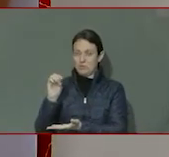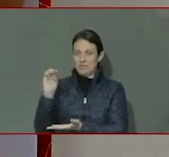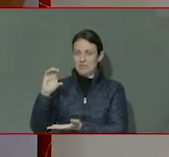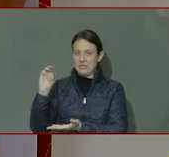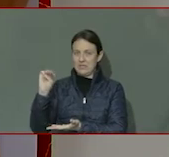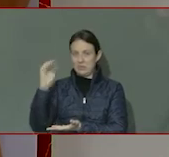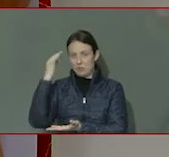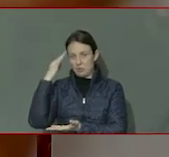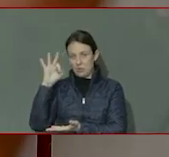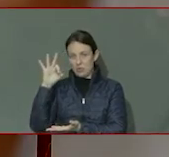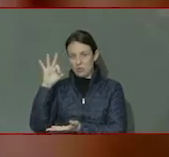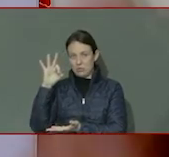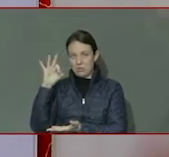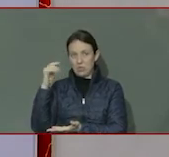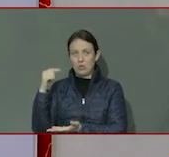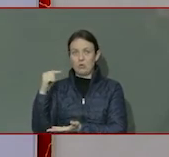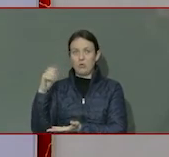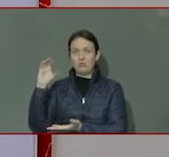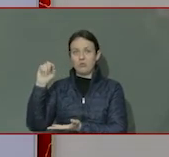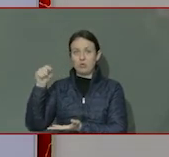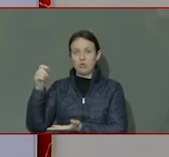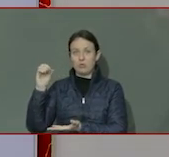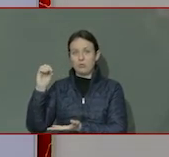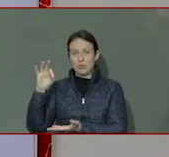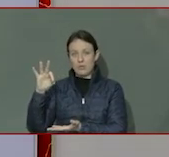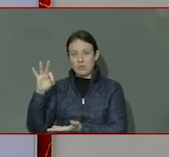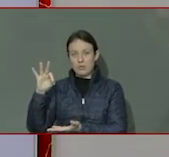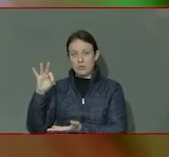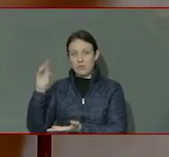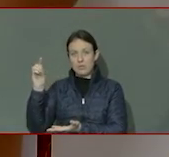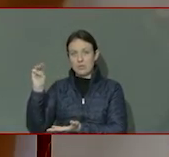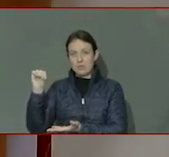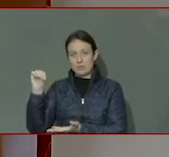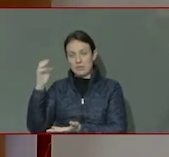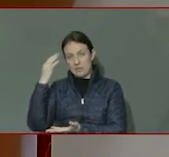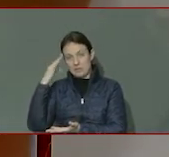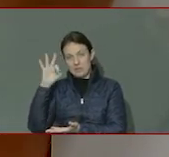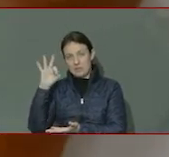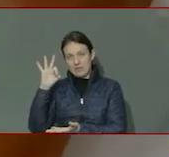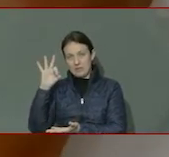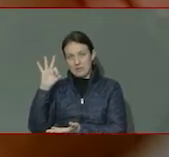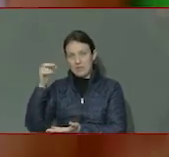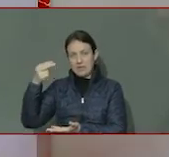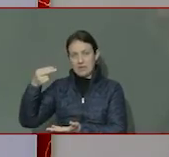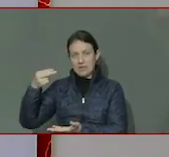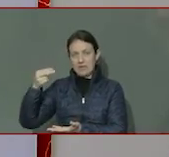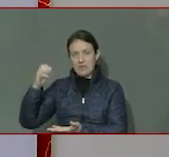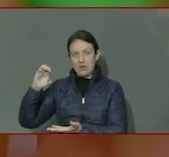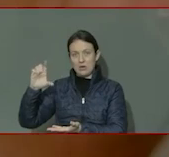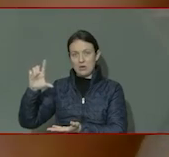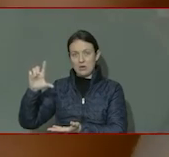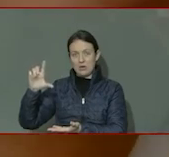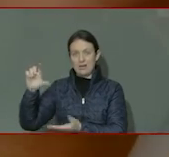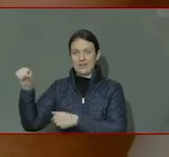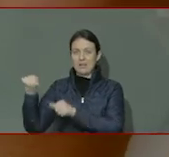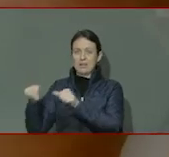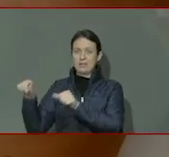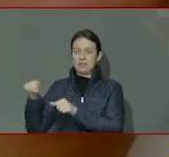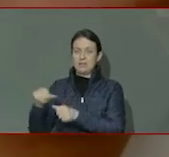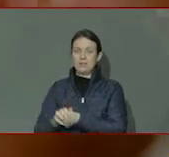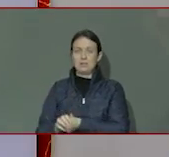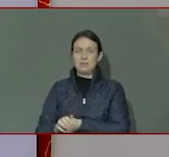a 0.03 moles per decimeters cubed hydrochloric acid solution. Grade 12s